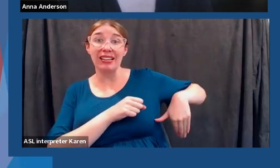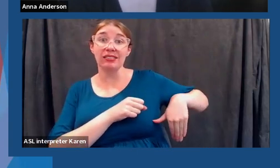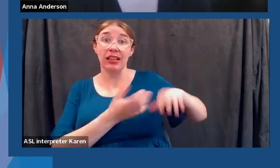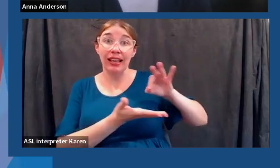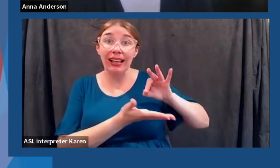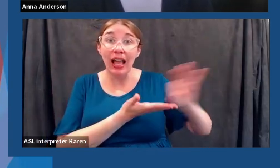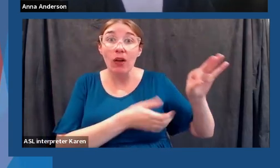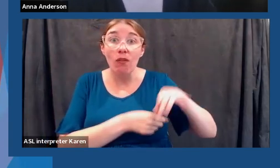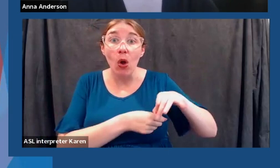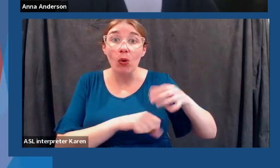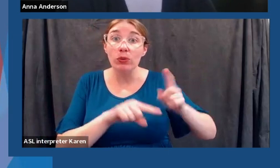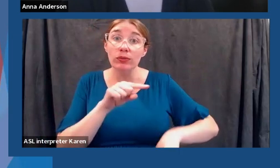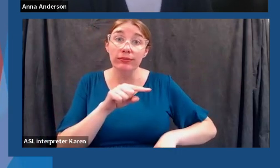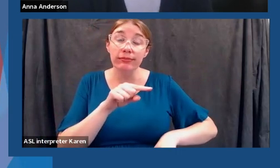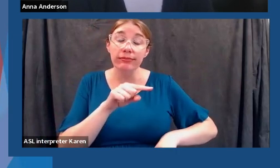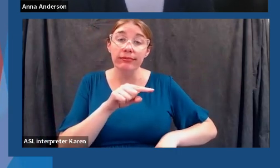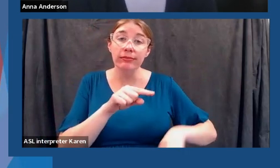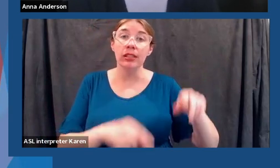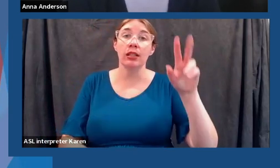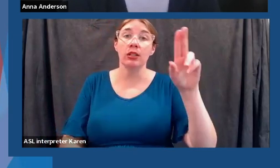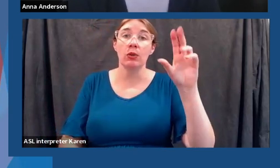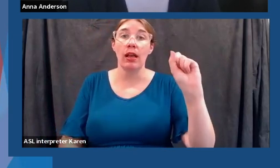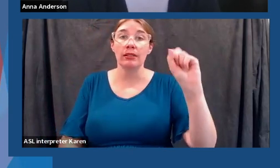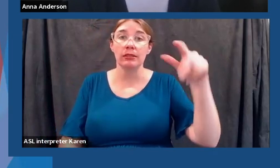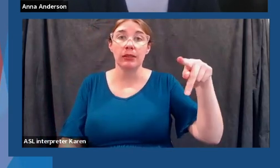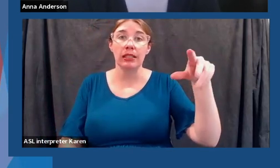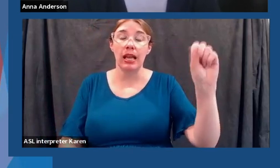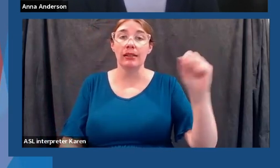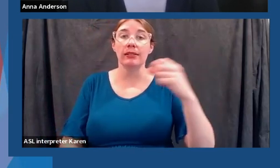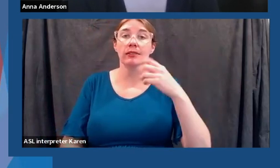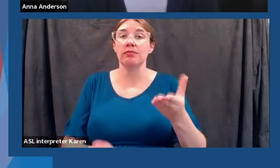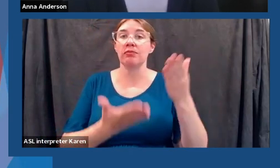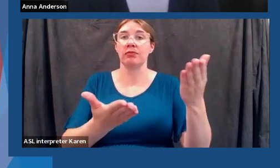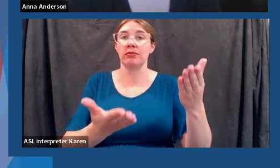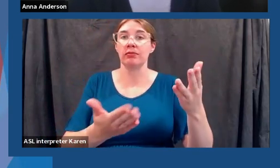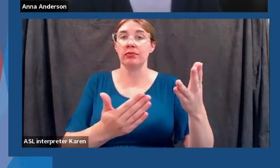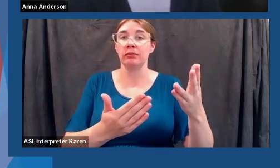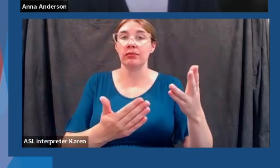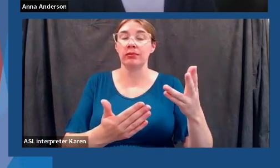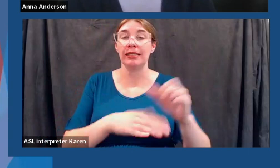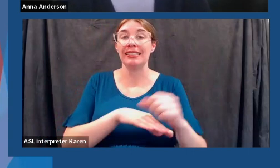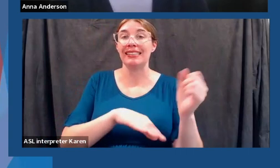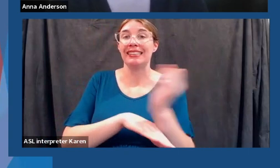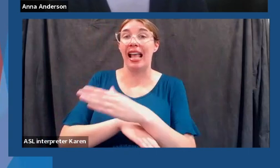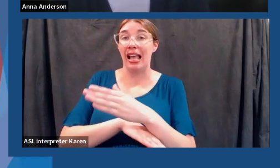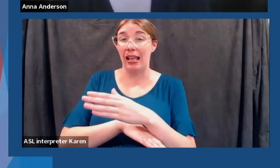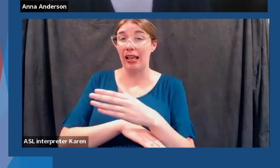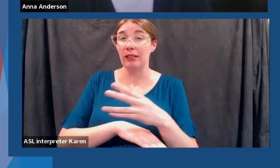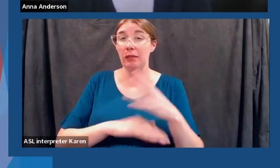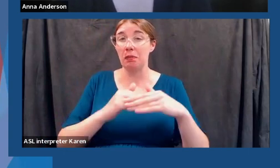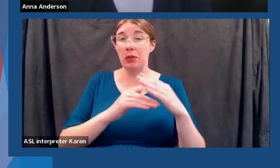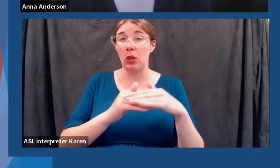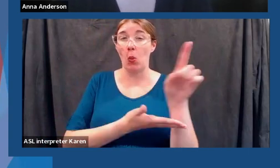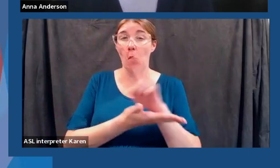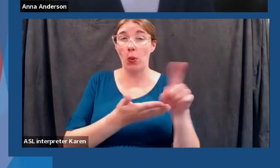The USPS recommends sending it at least one day before election, or sorry, 1 week before election day.